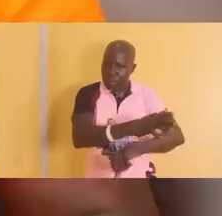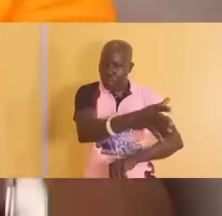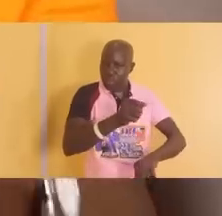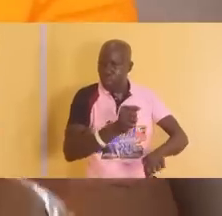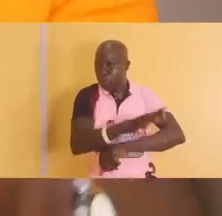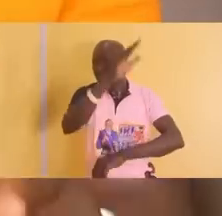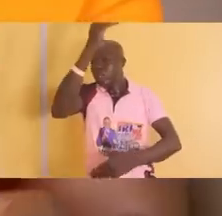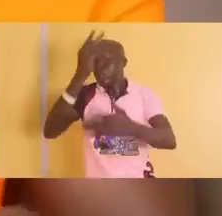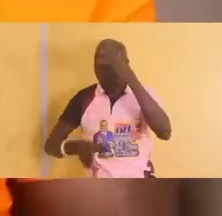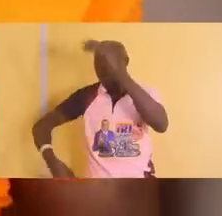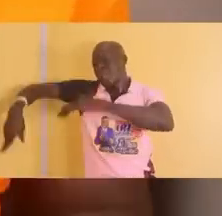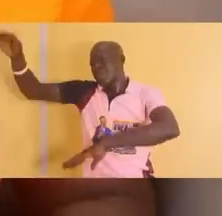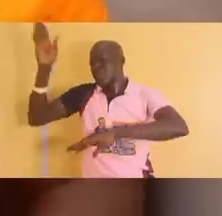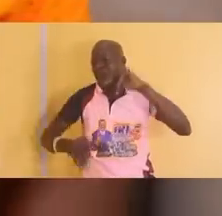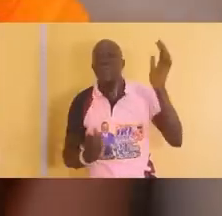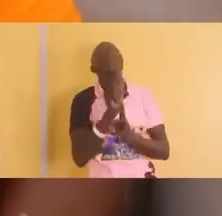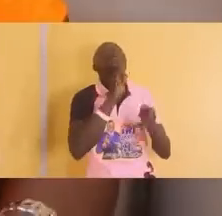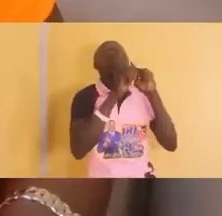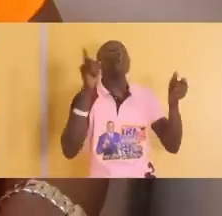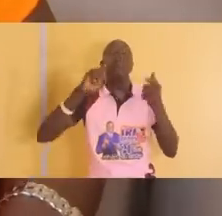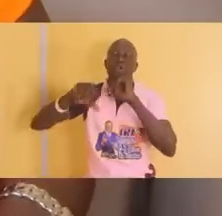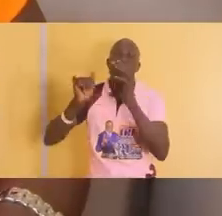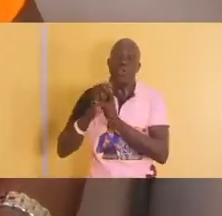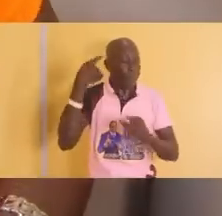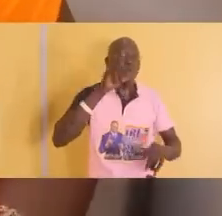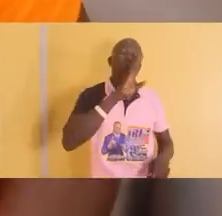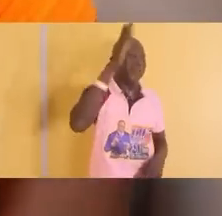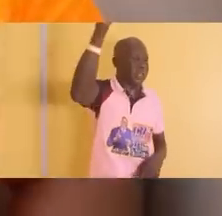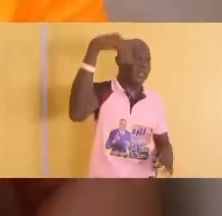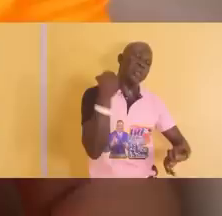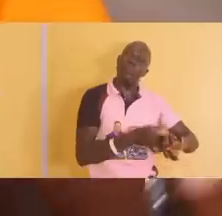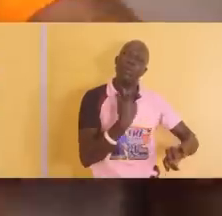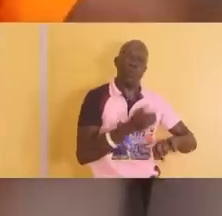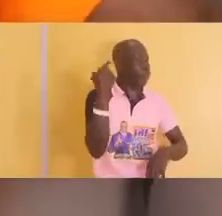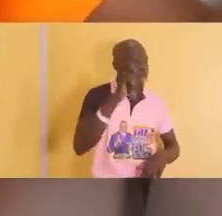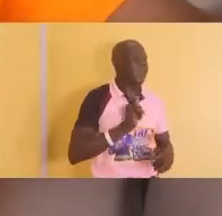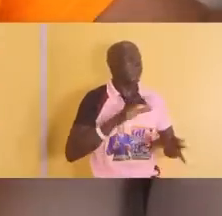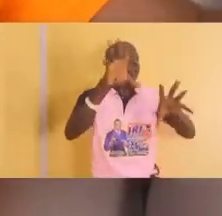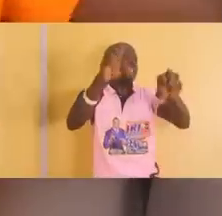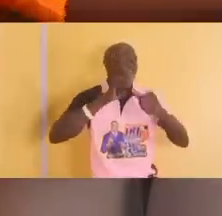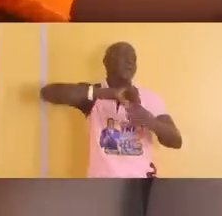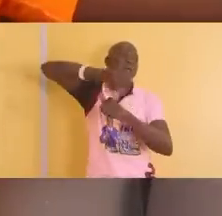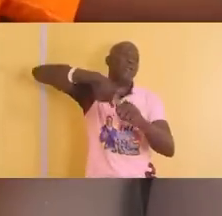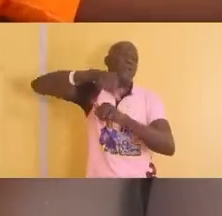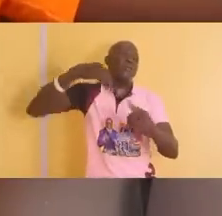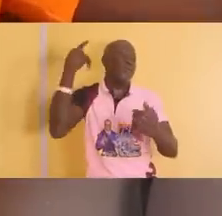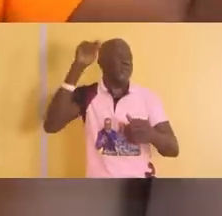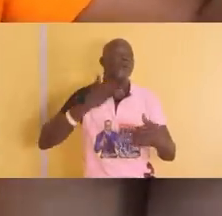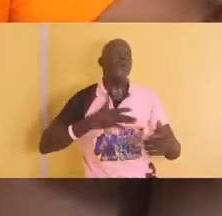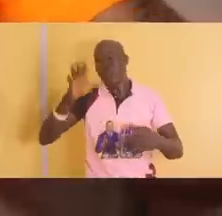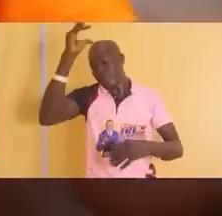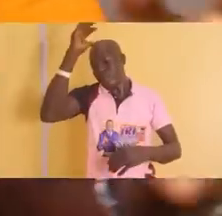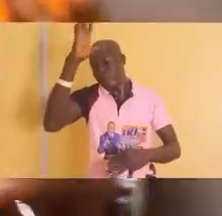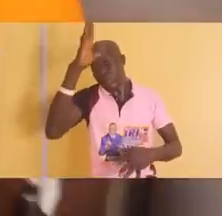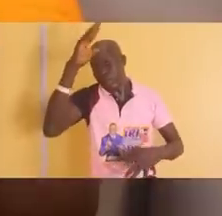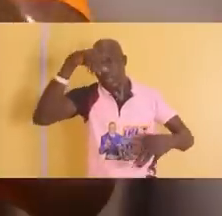abuse them. The one that is greater than you that you abuse. Together will be difficult for you. I receive an